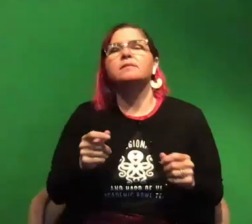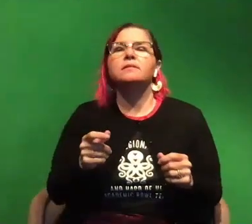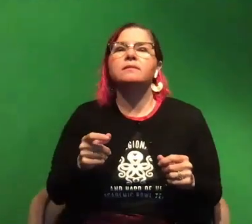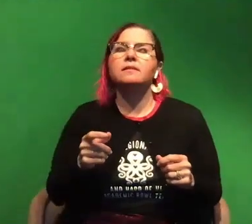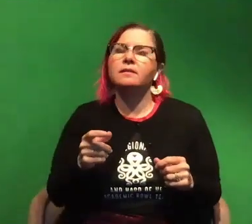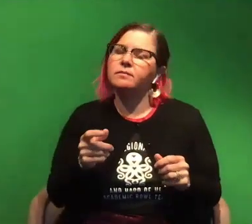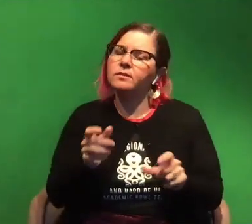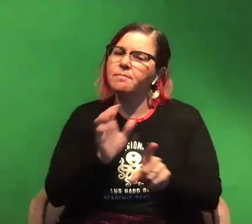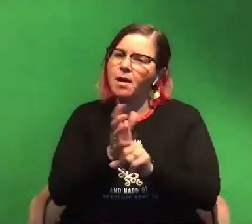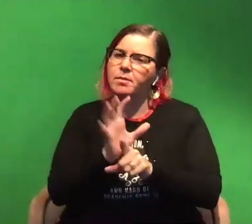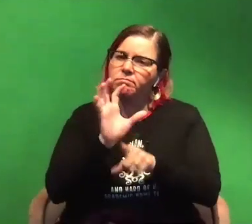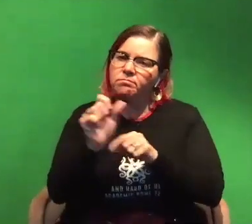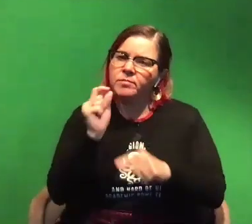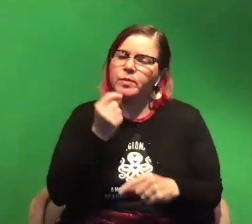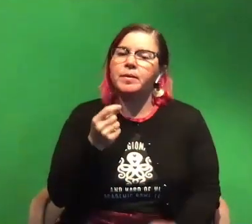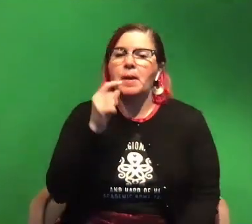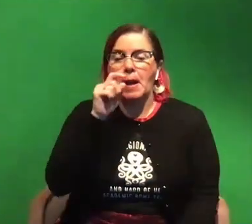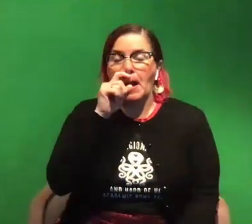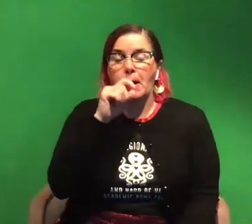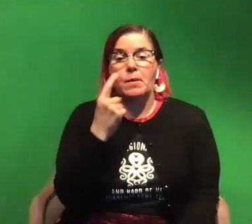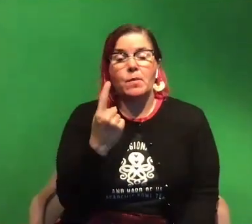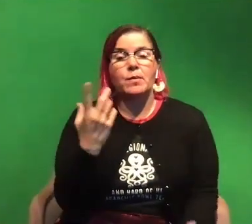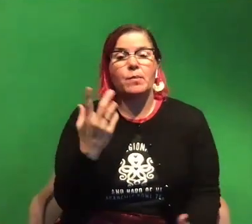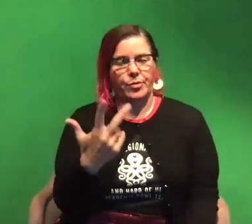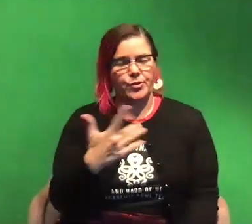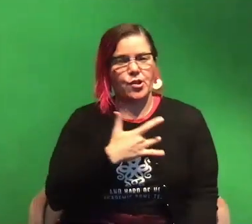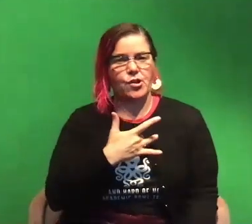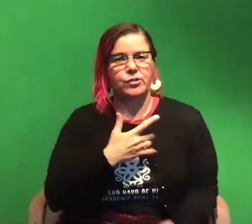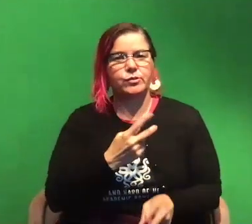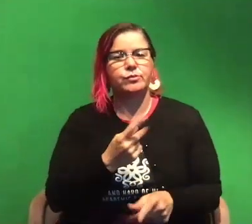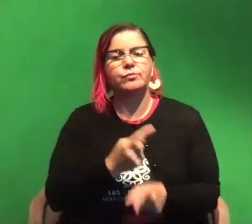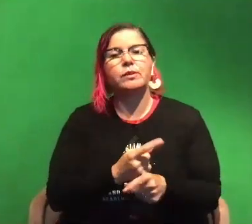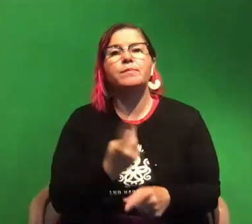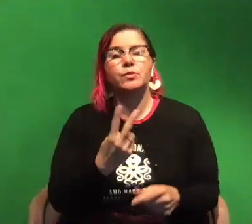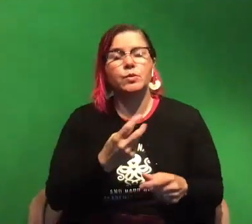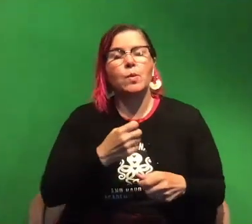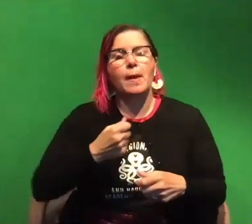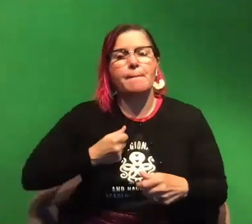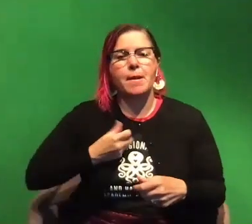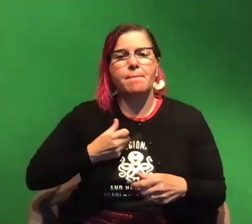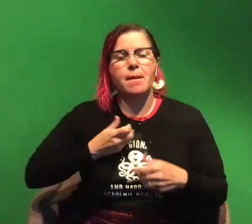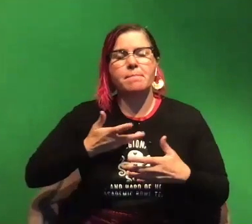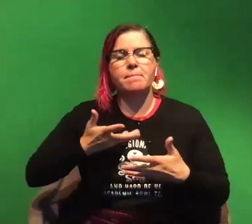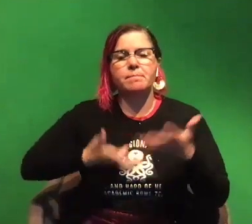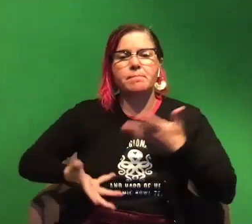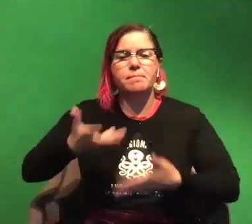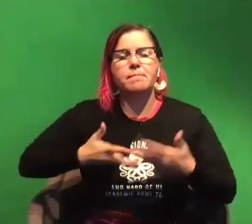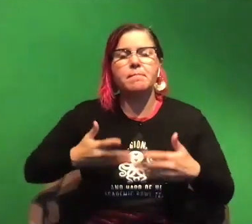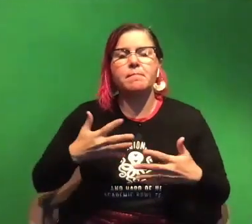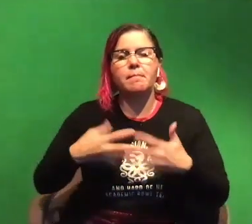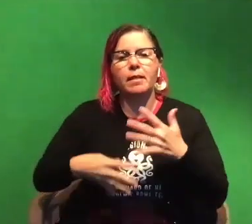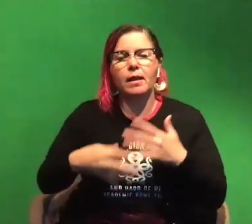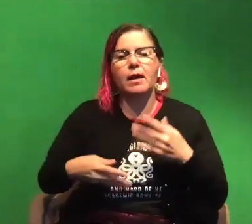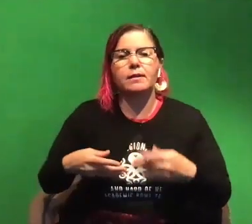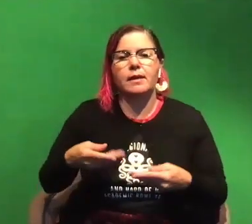popular and so cool. And one of those is, yeah, the three hearts. So they've got two that pump the blood to the gills so they can get a really fast turnaround